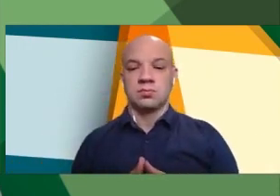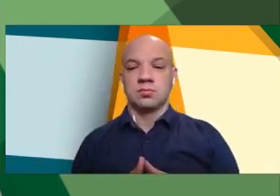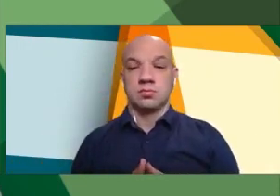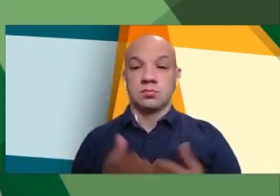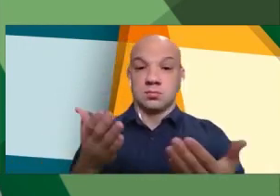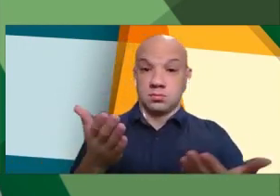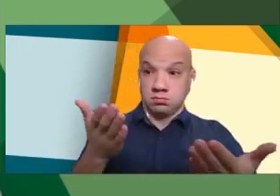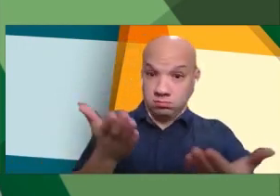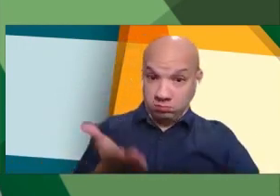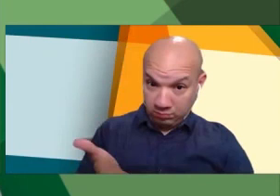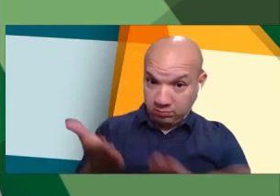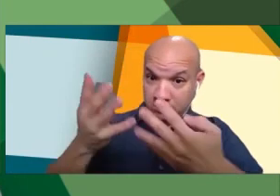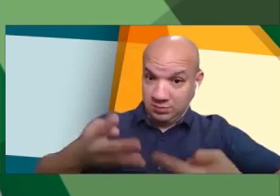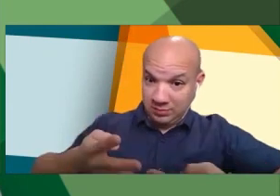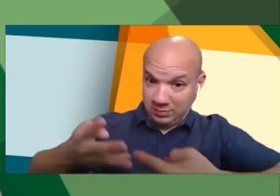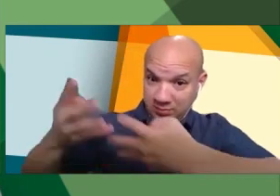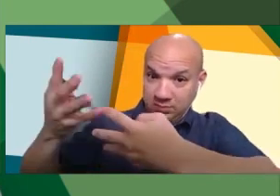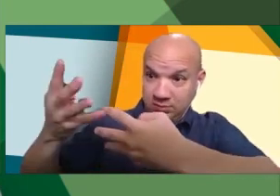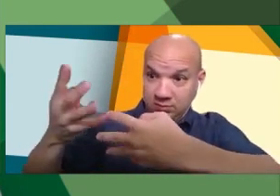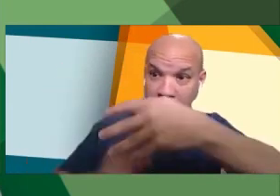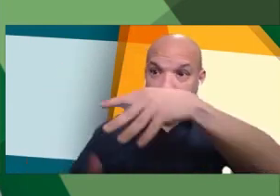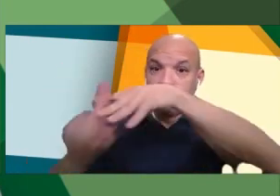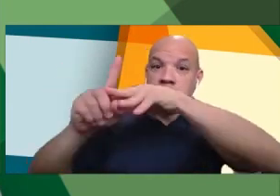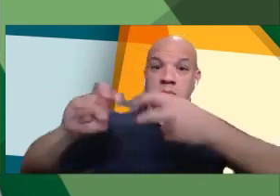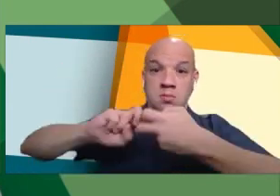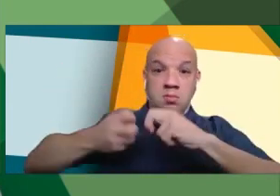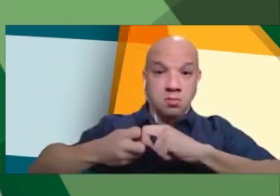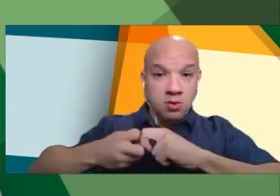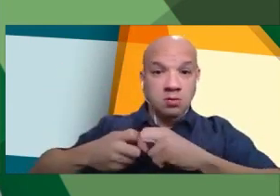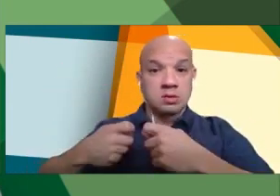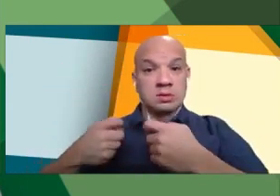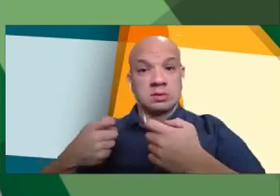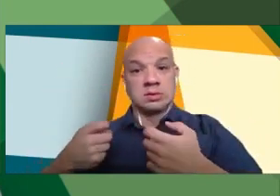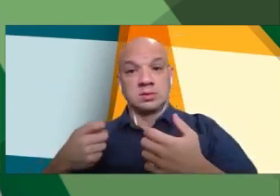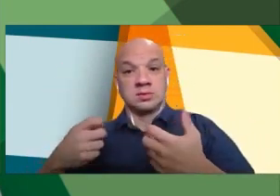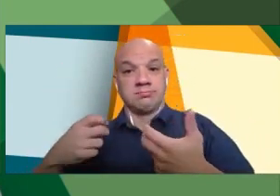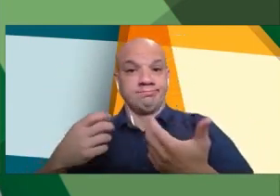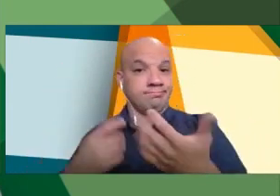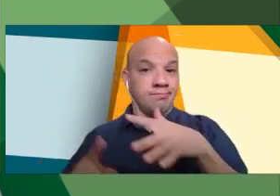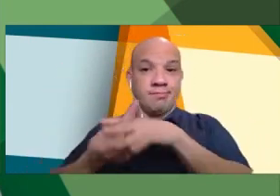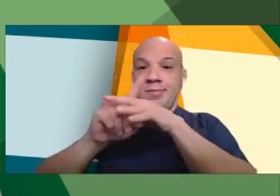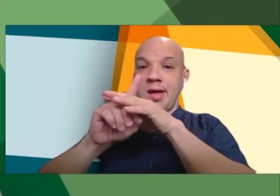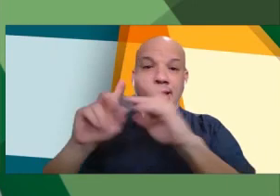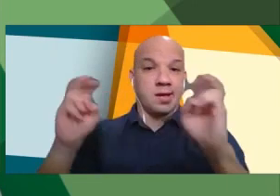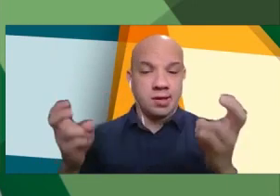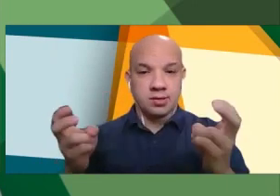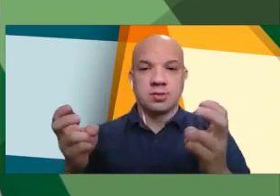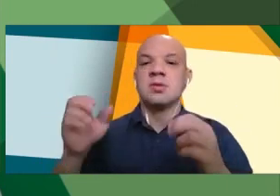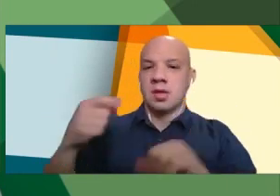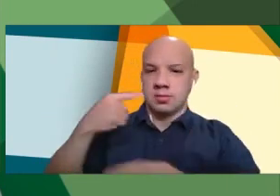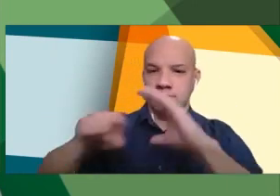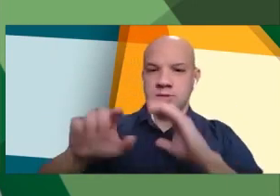experiencing any technical difficulties may contact the Puerto Rico Department of Housing at